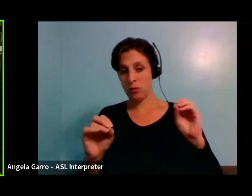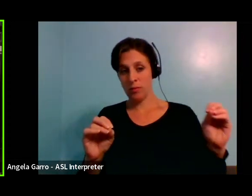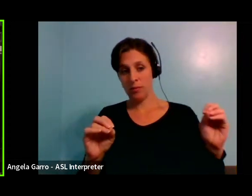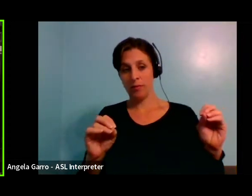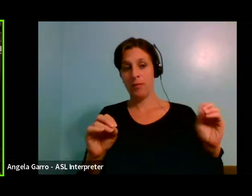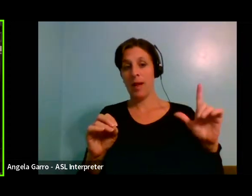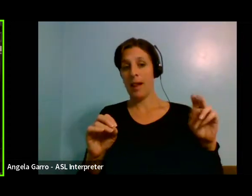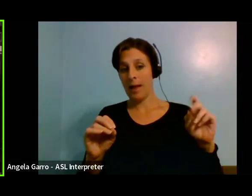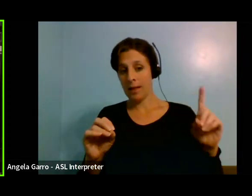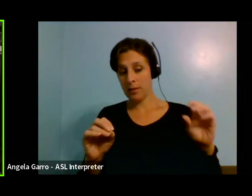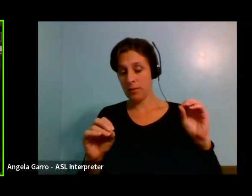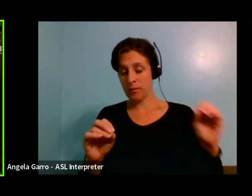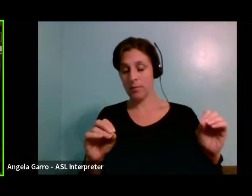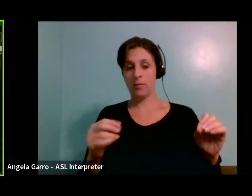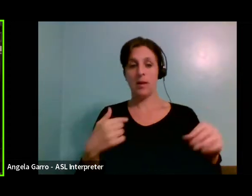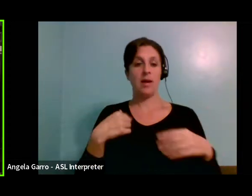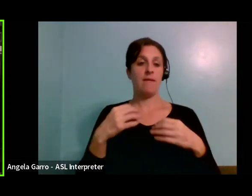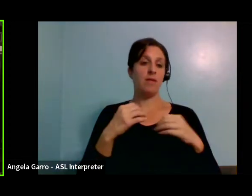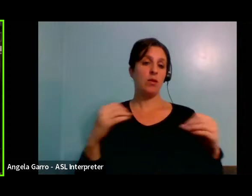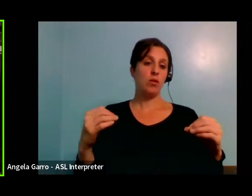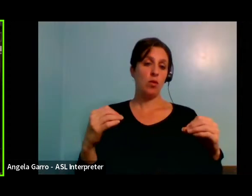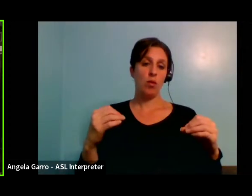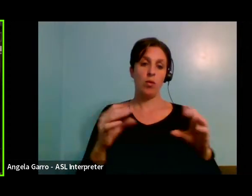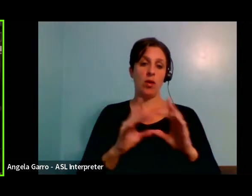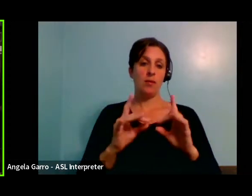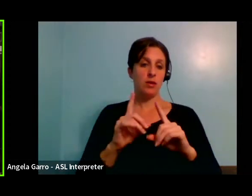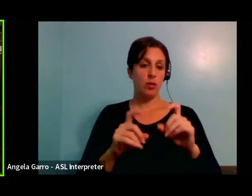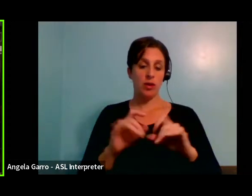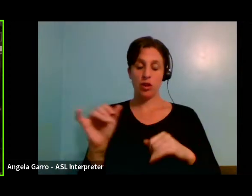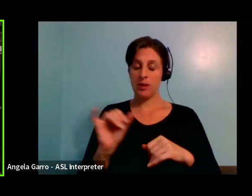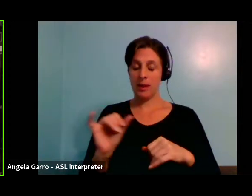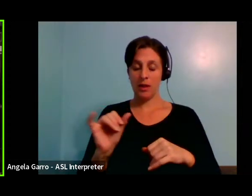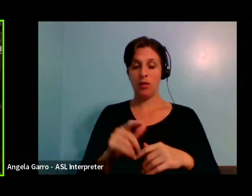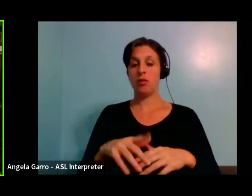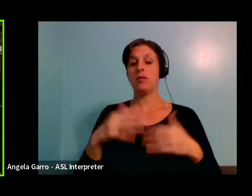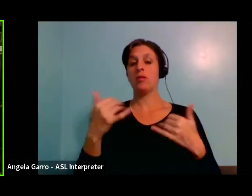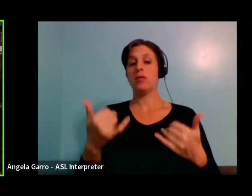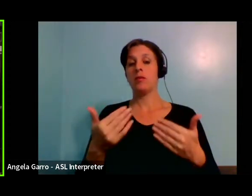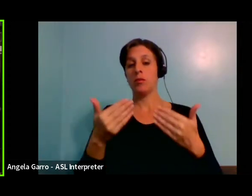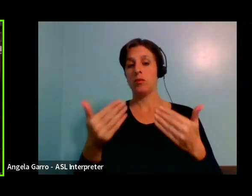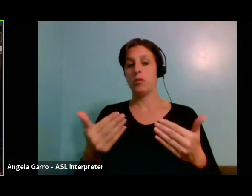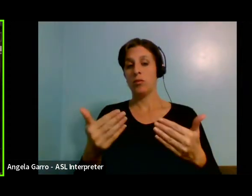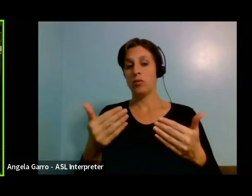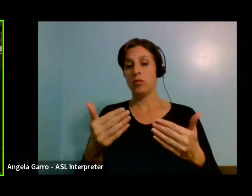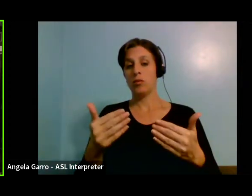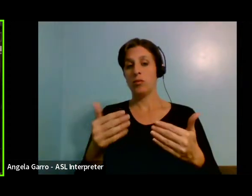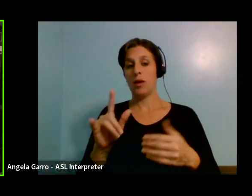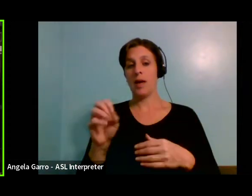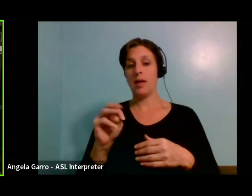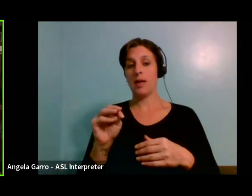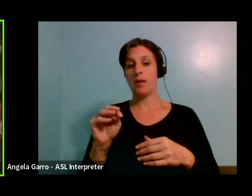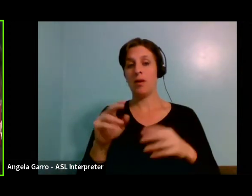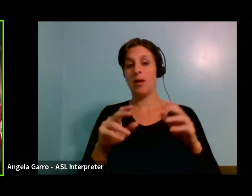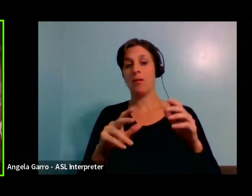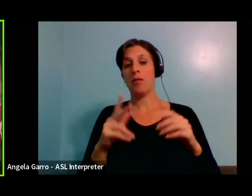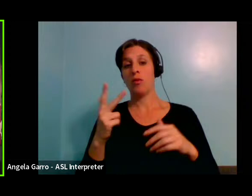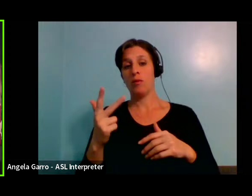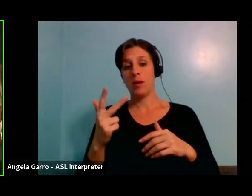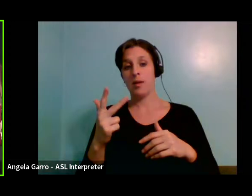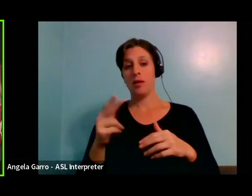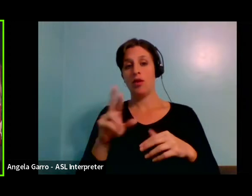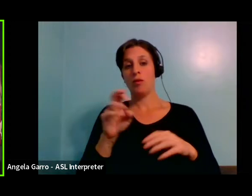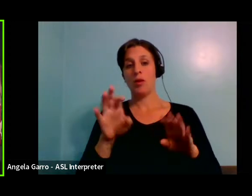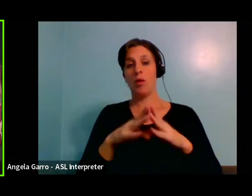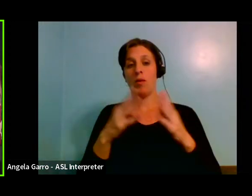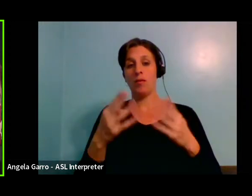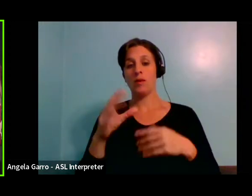trustee Land. No comment. I don't have any comments or questions either. Okay, going on to item 3. The next one are the reopeners